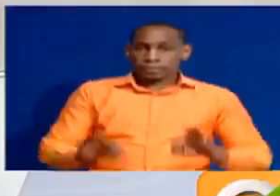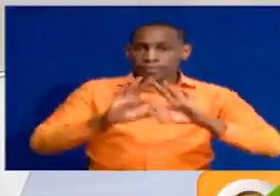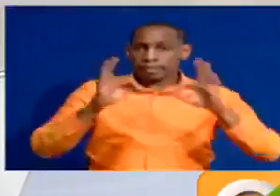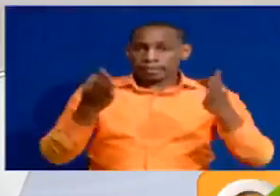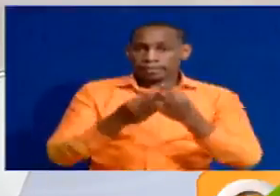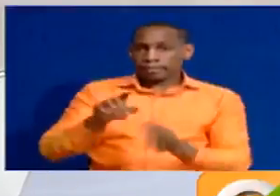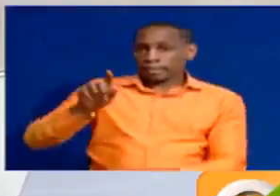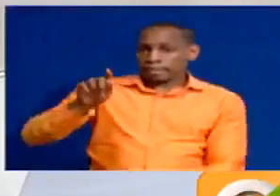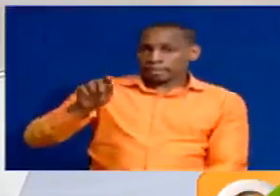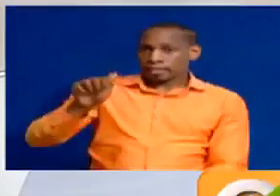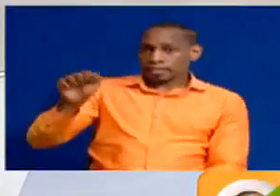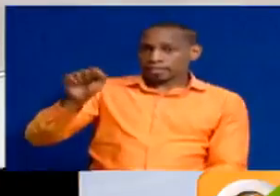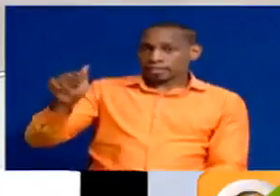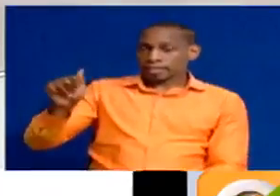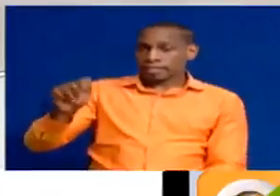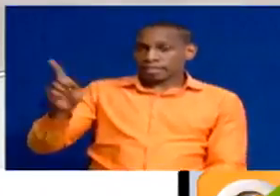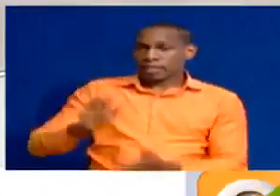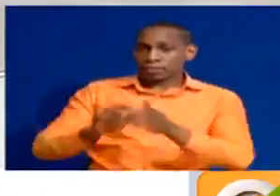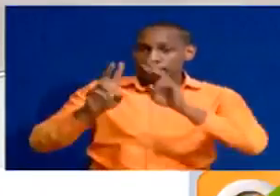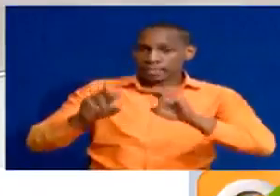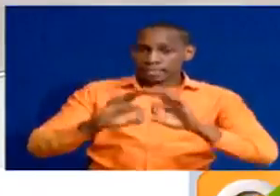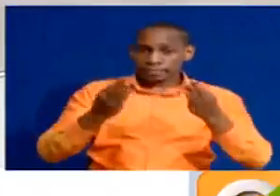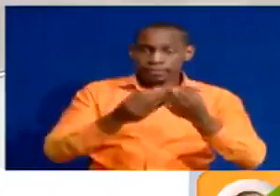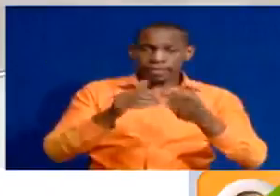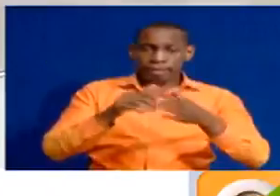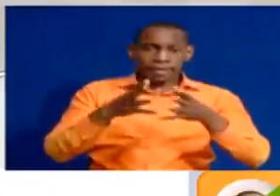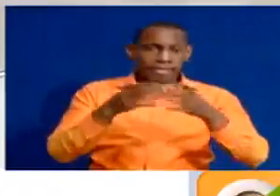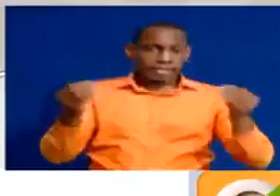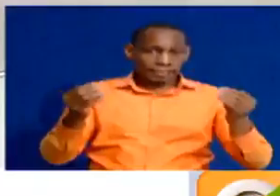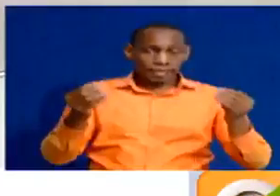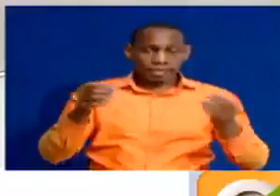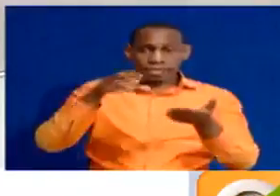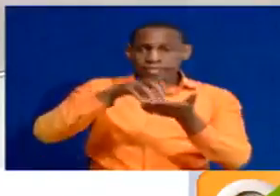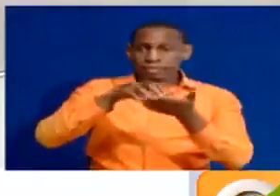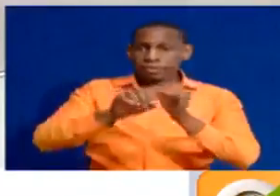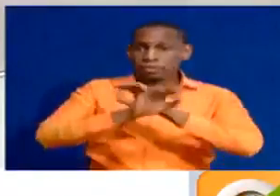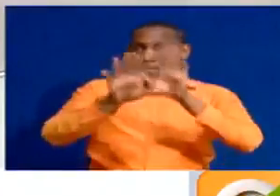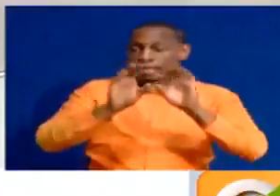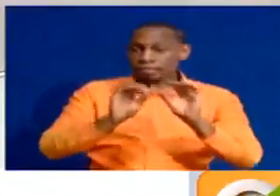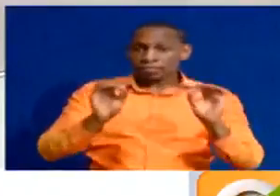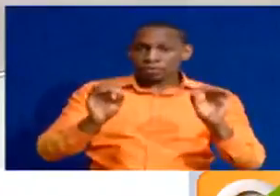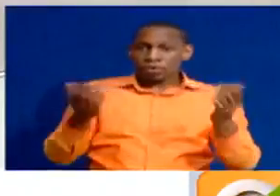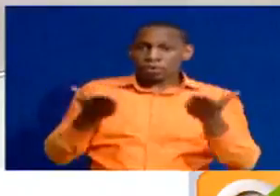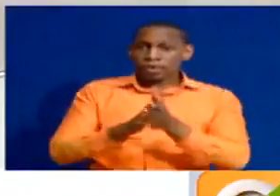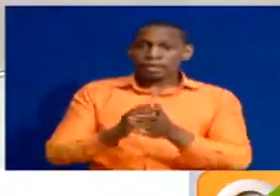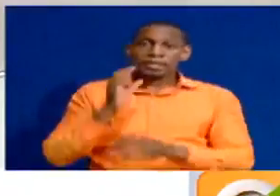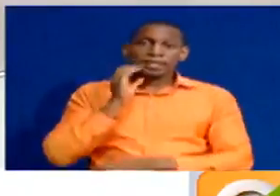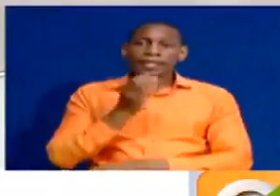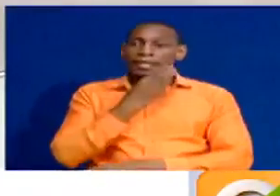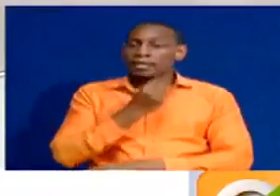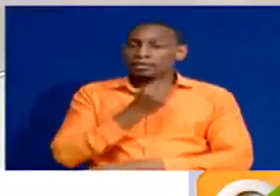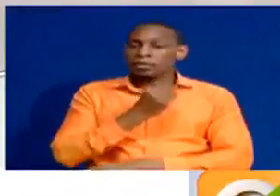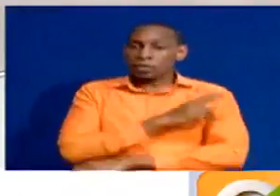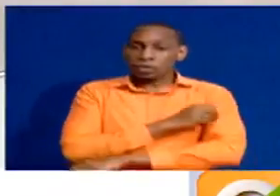And a family in Atesia, Nairobi, is looking for their kin, who went missing under mysterious circumstances at the Kenyatta